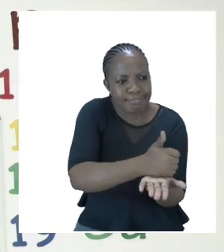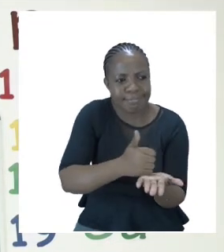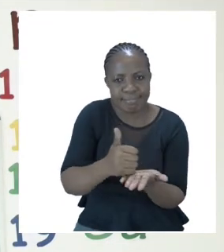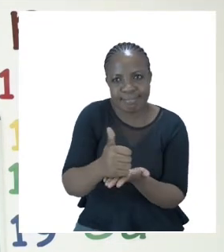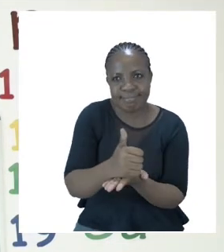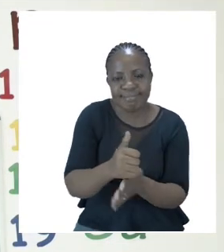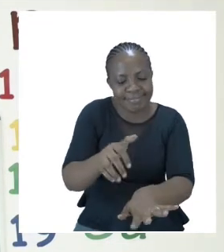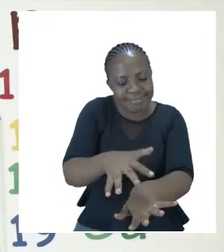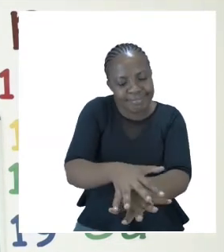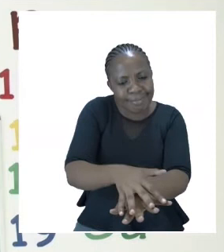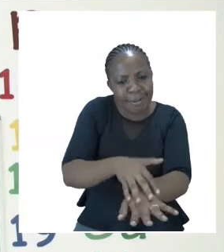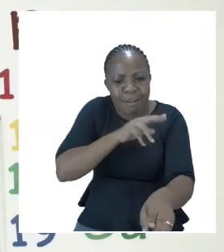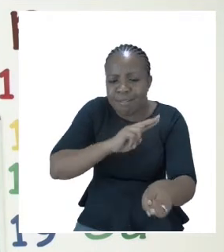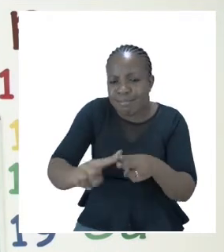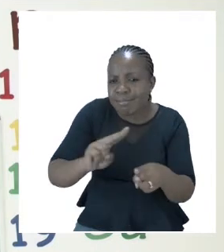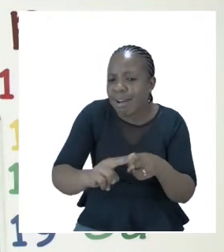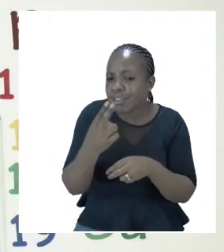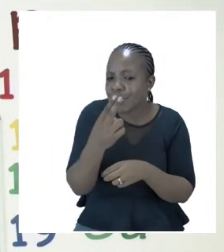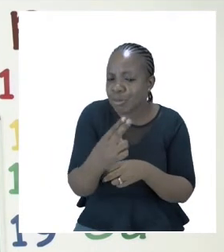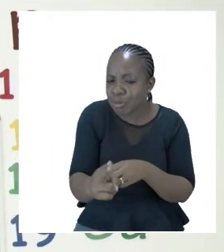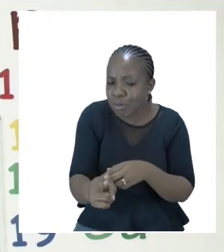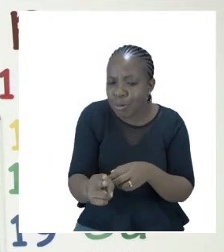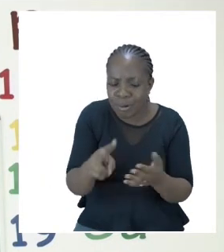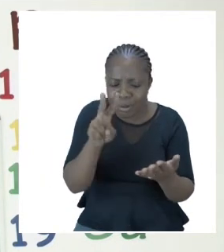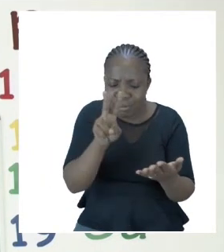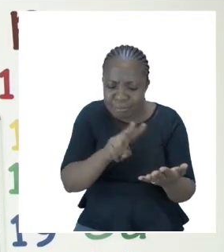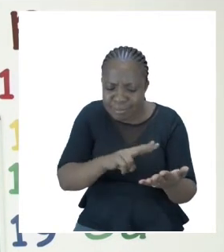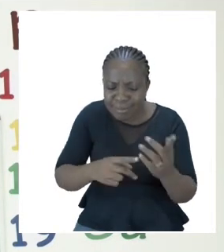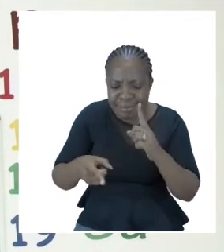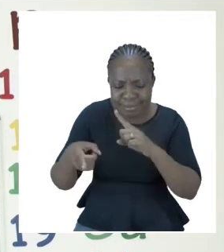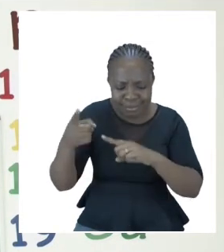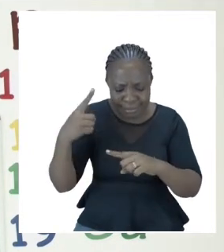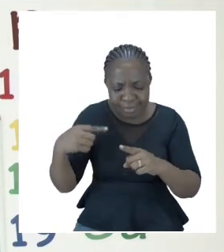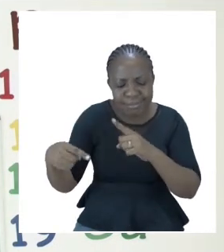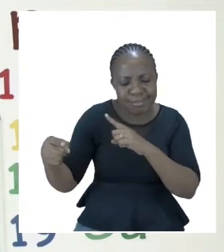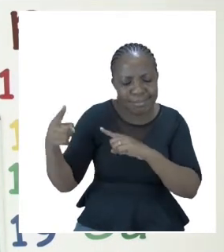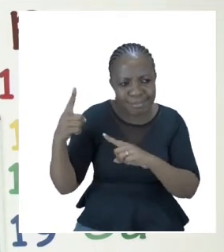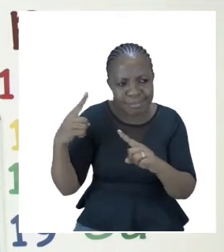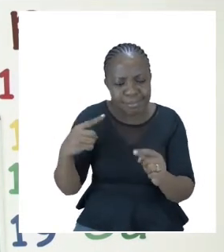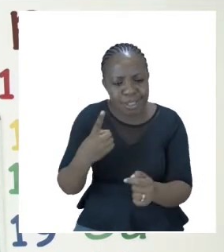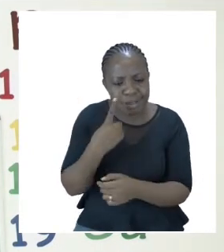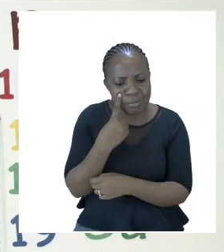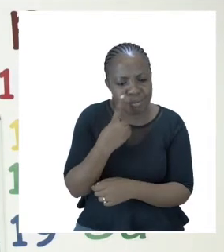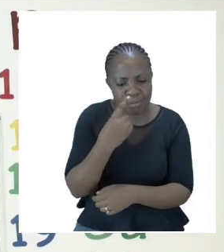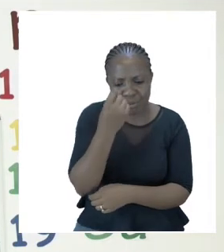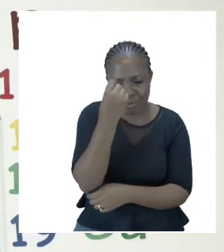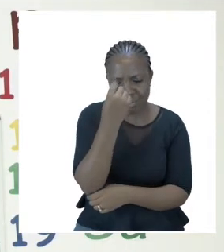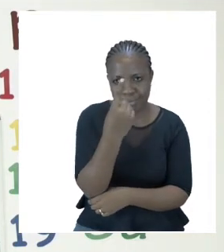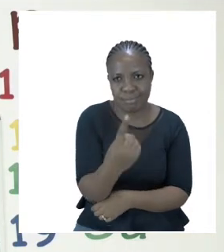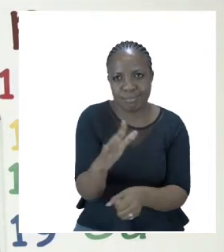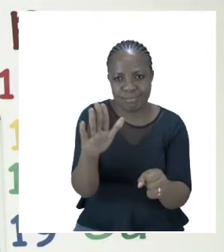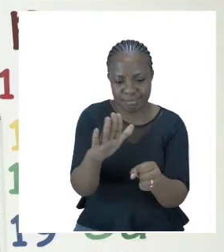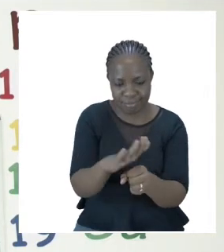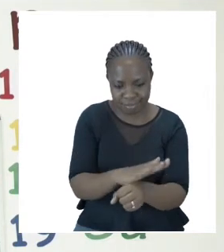and read the question two times before you try and answer it. And remember, you